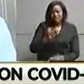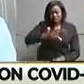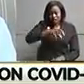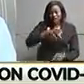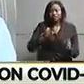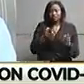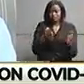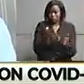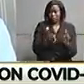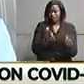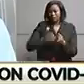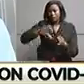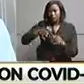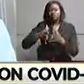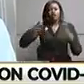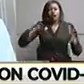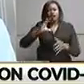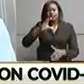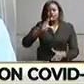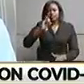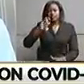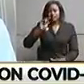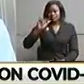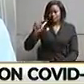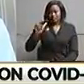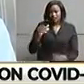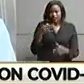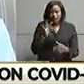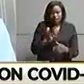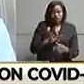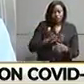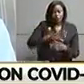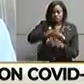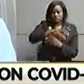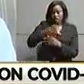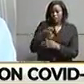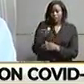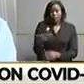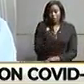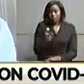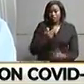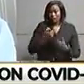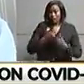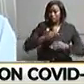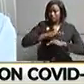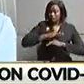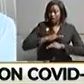If the cities and the towns had enough bicycles,